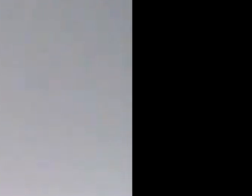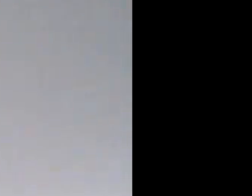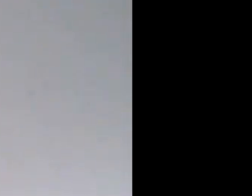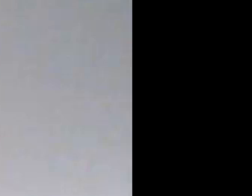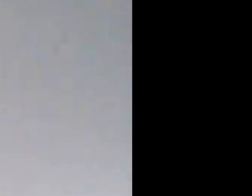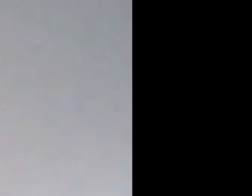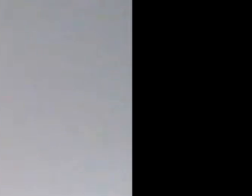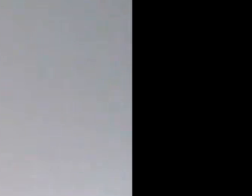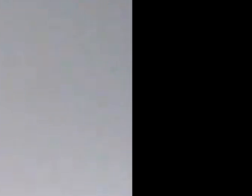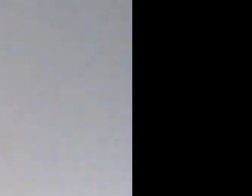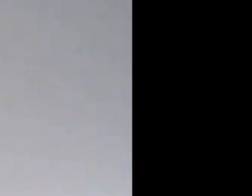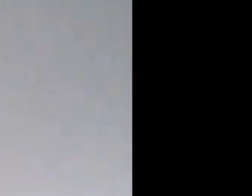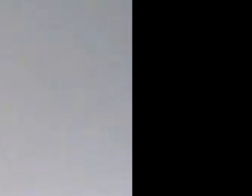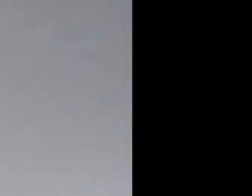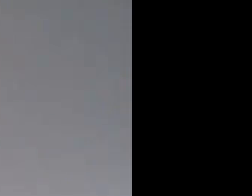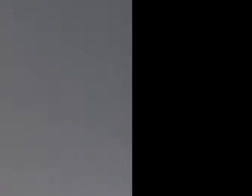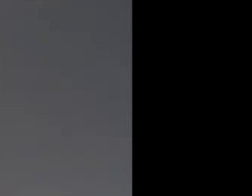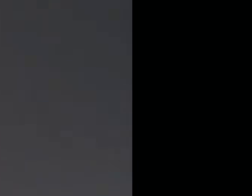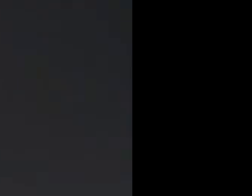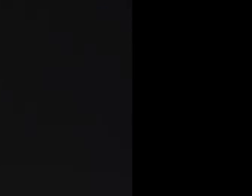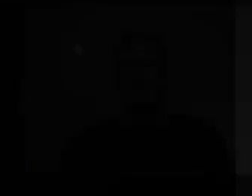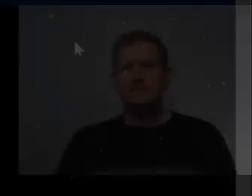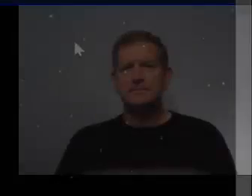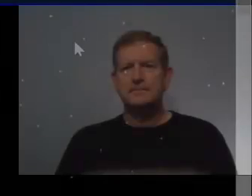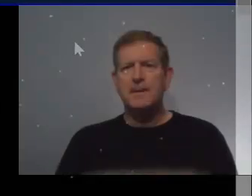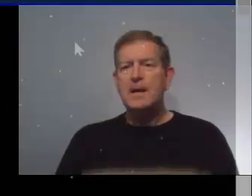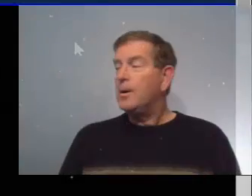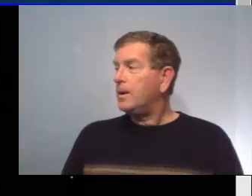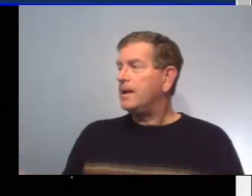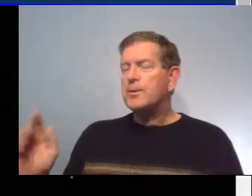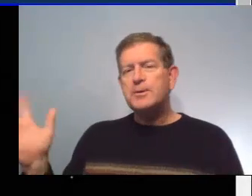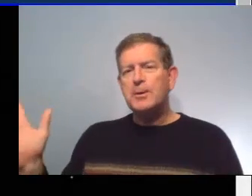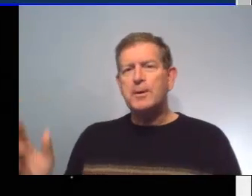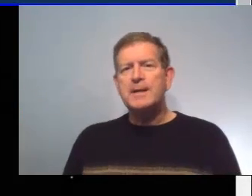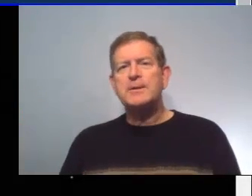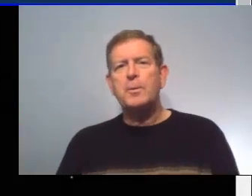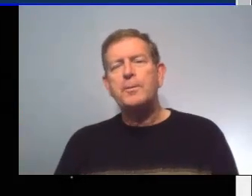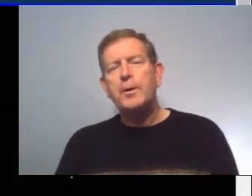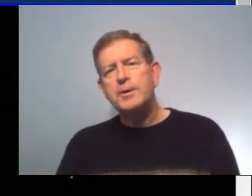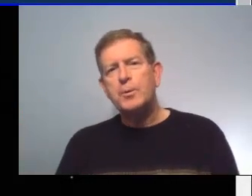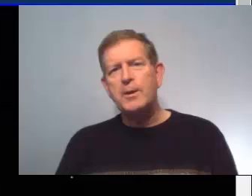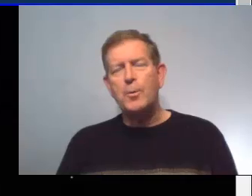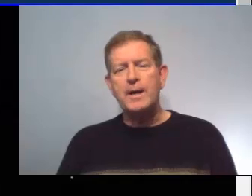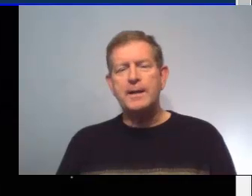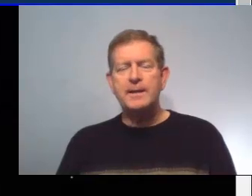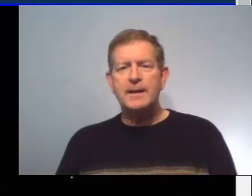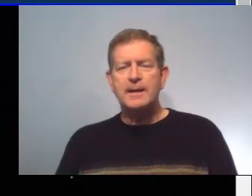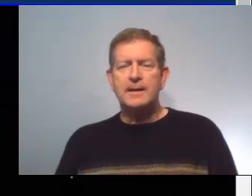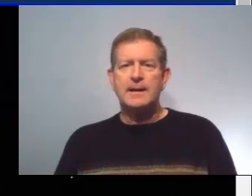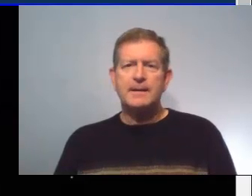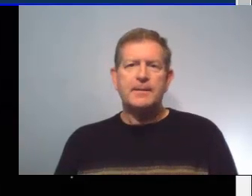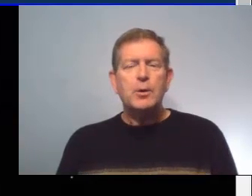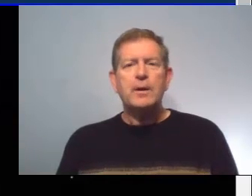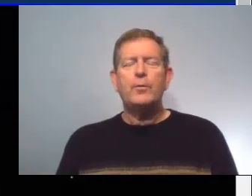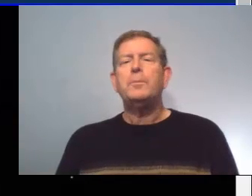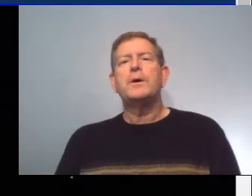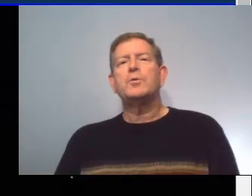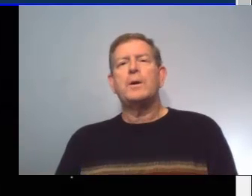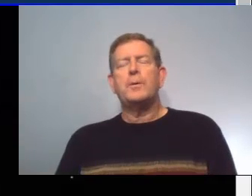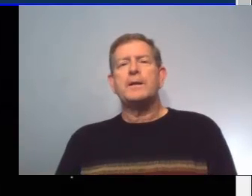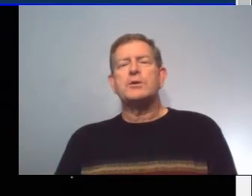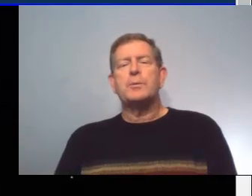this Language Pals session. Here we go. Okay, here you see we're in lesson 1.21, and the